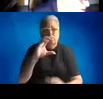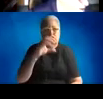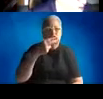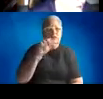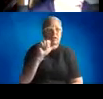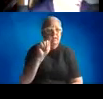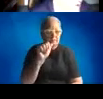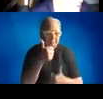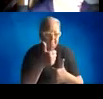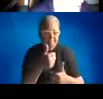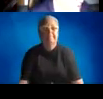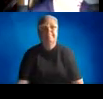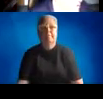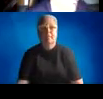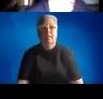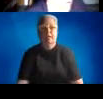that. So